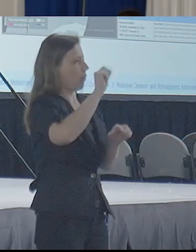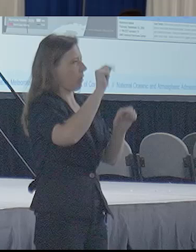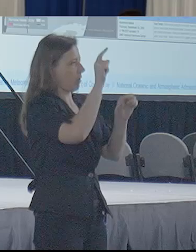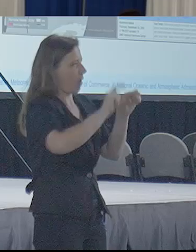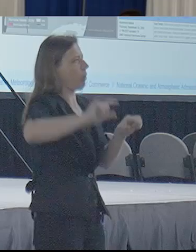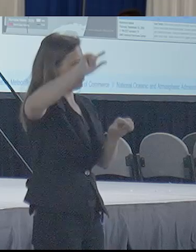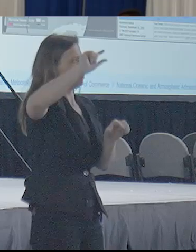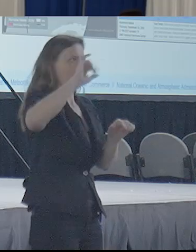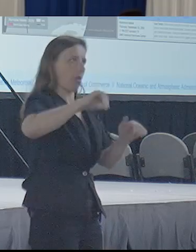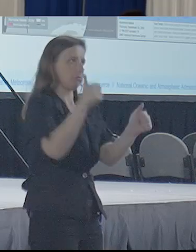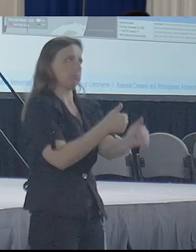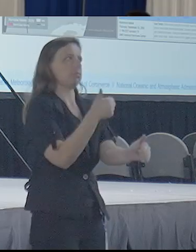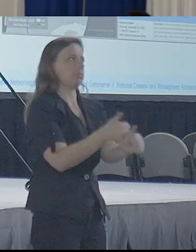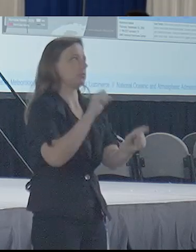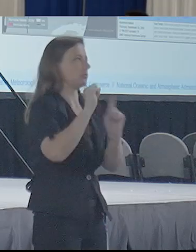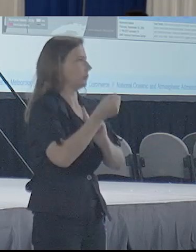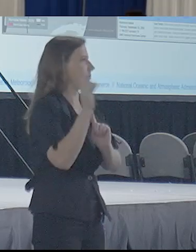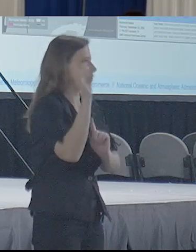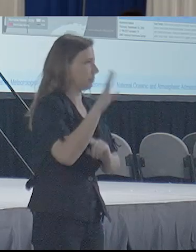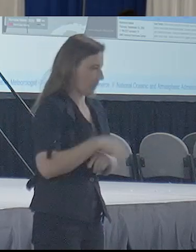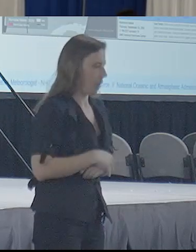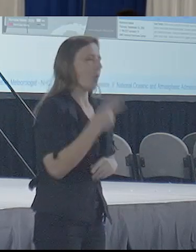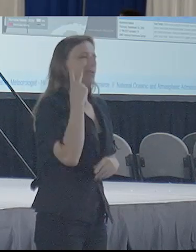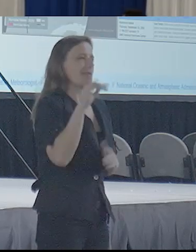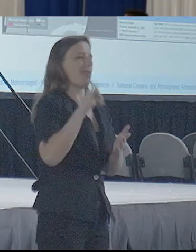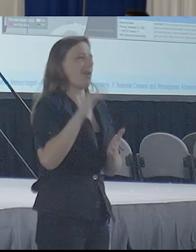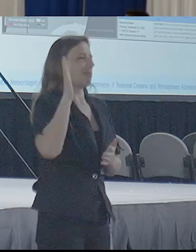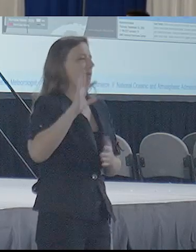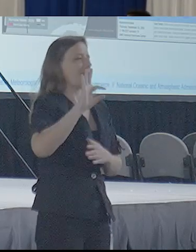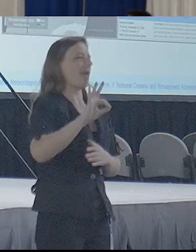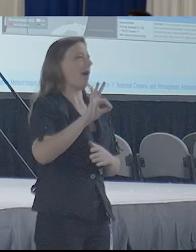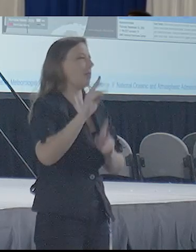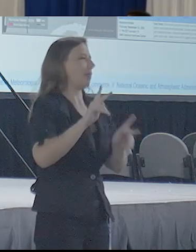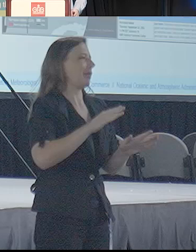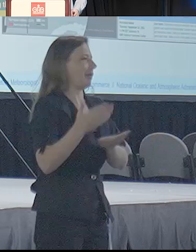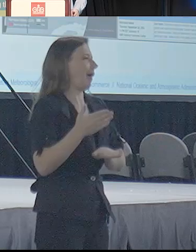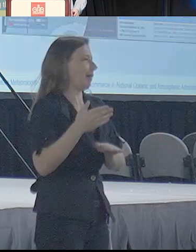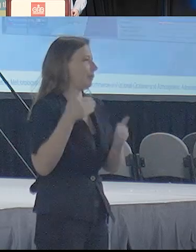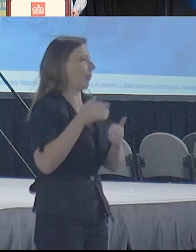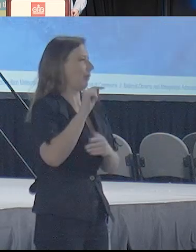has a dangerous situation. And we saw that with the 9 fatalities there near the Tampa Bay region.